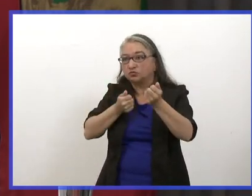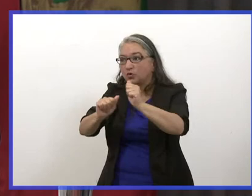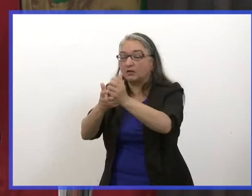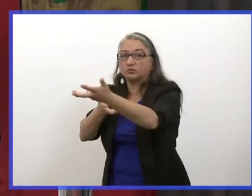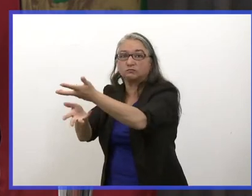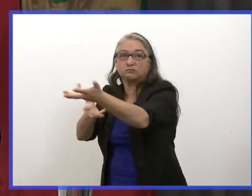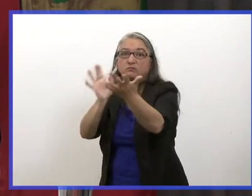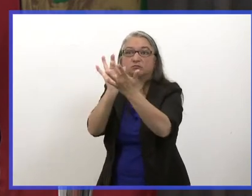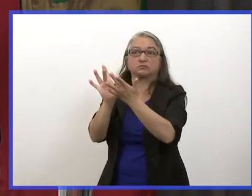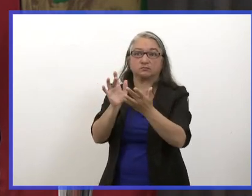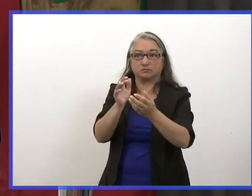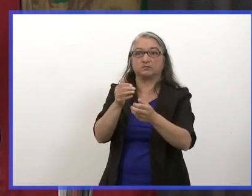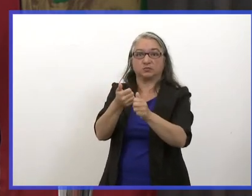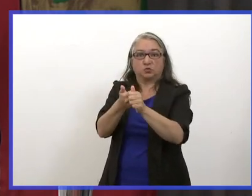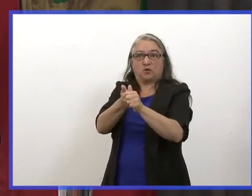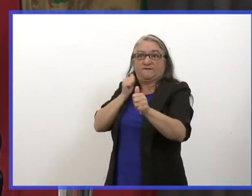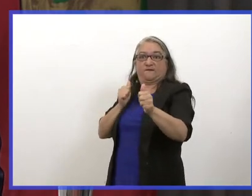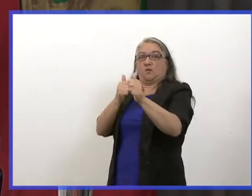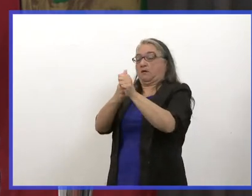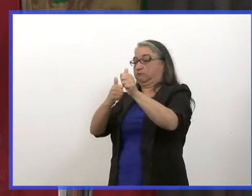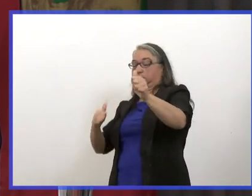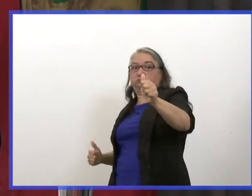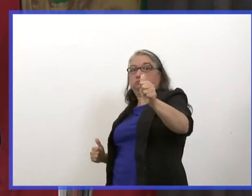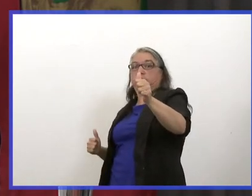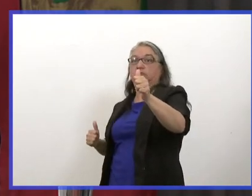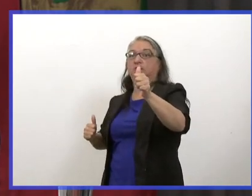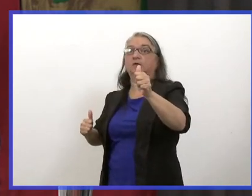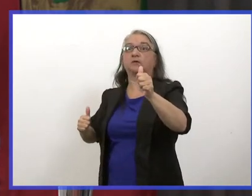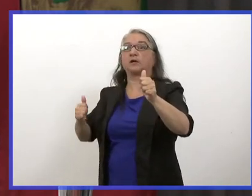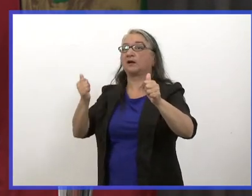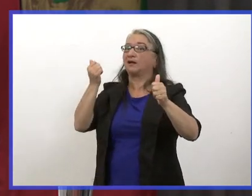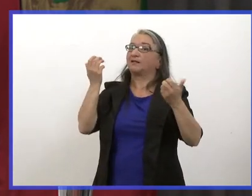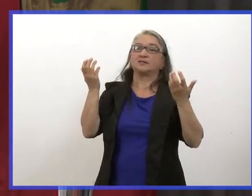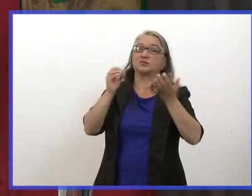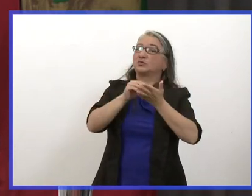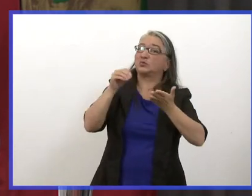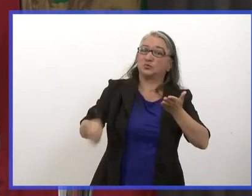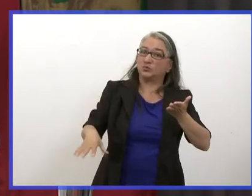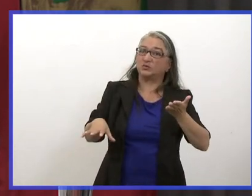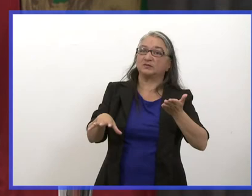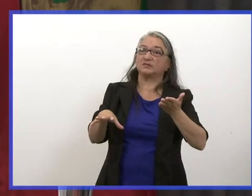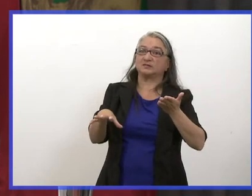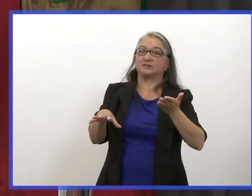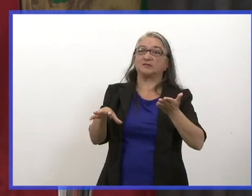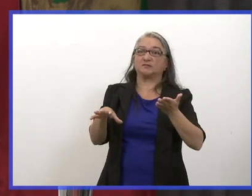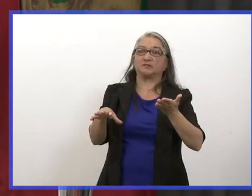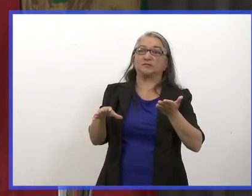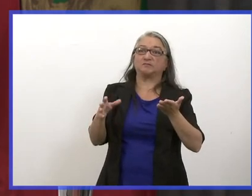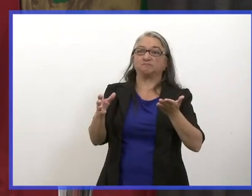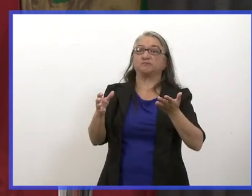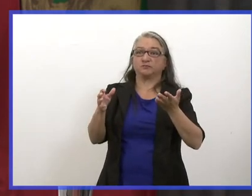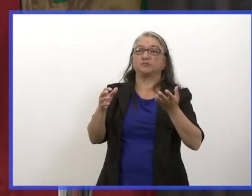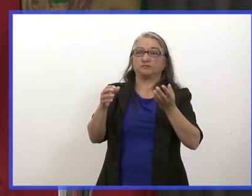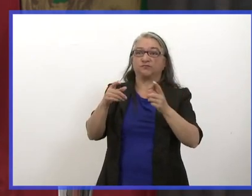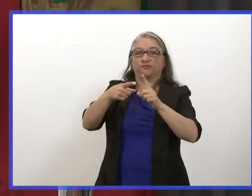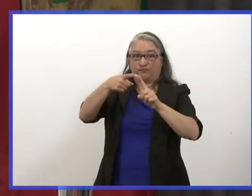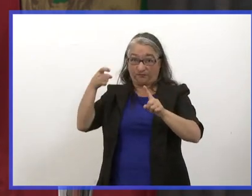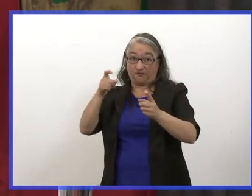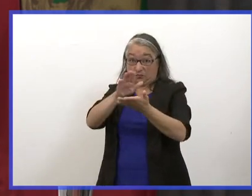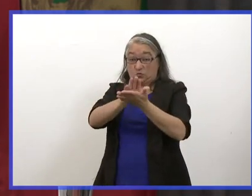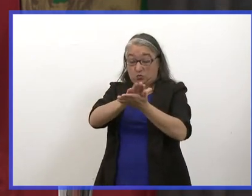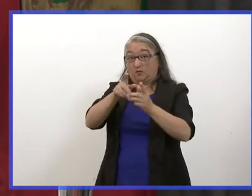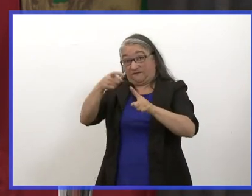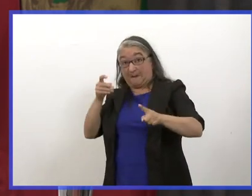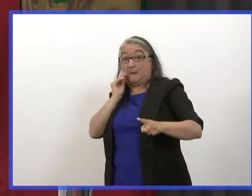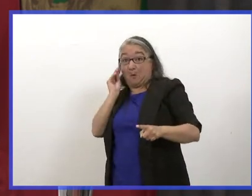kids aren't able to be closer to their instructors and to a learning opportunity. There's also a mental health aspect to this I should mention